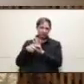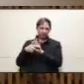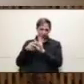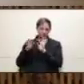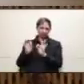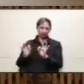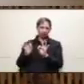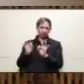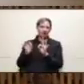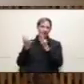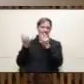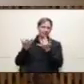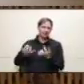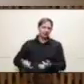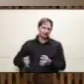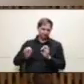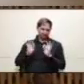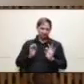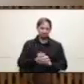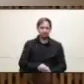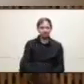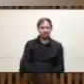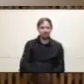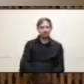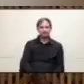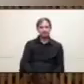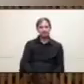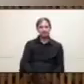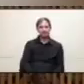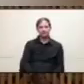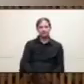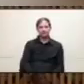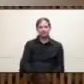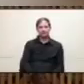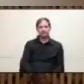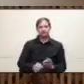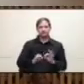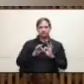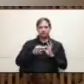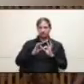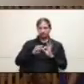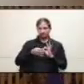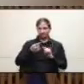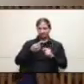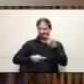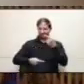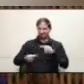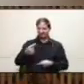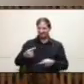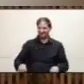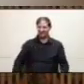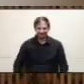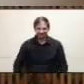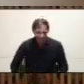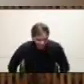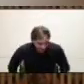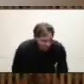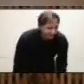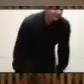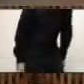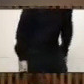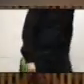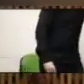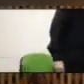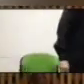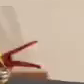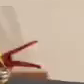has been budgeted for. Thank you. Thank you. Honorable Ndamase. Thank